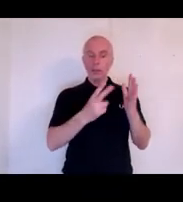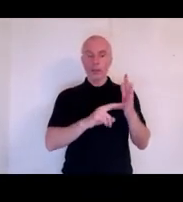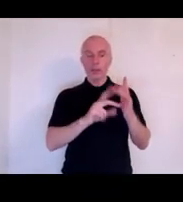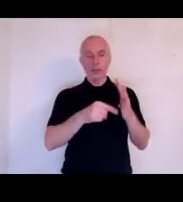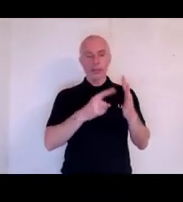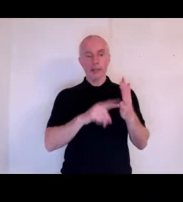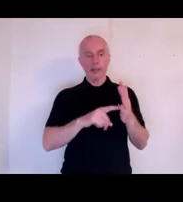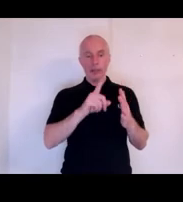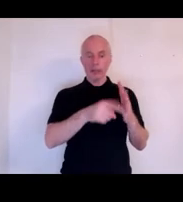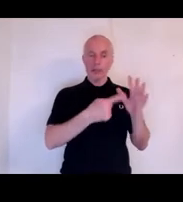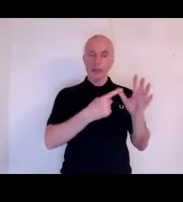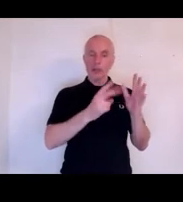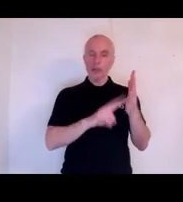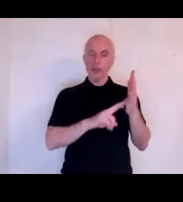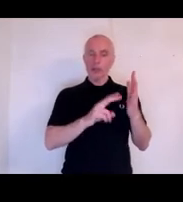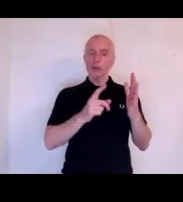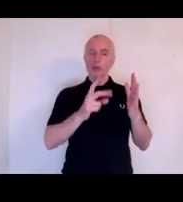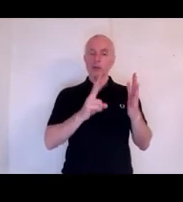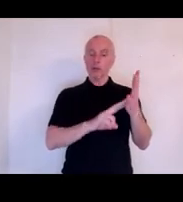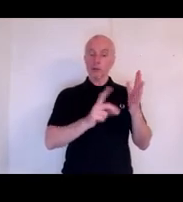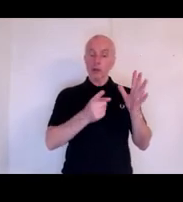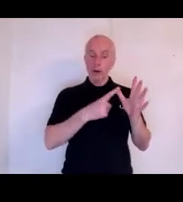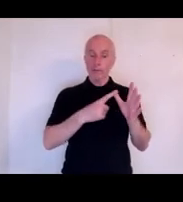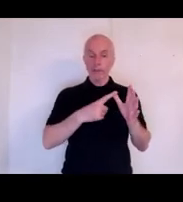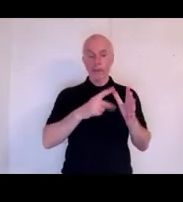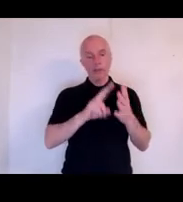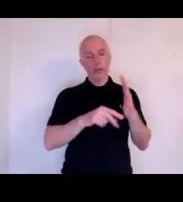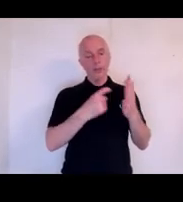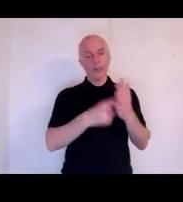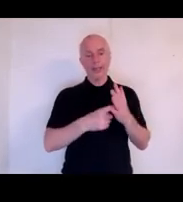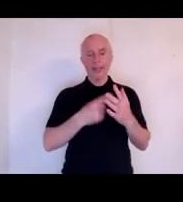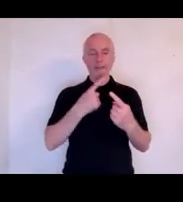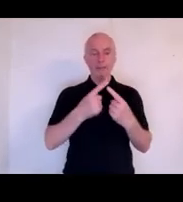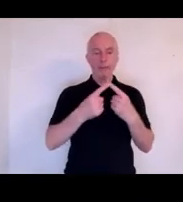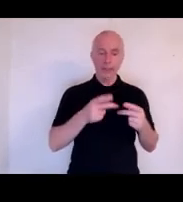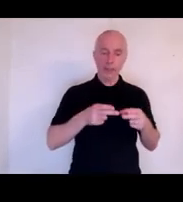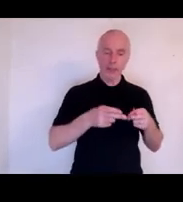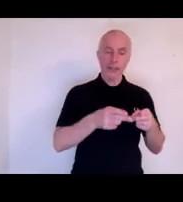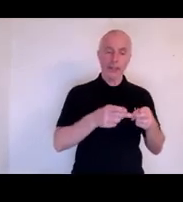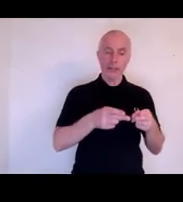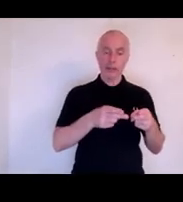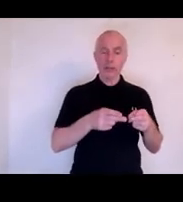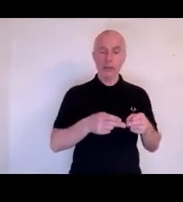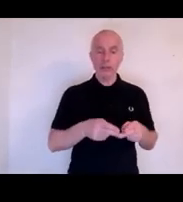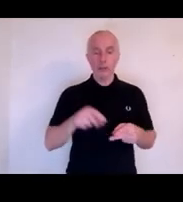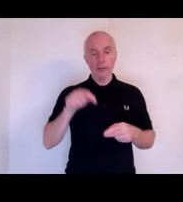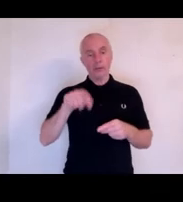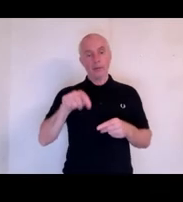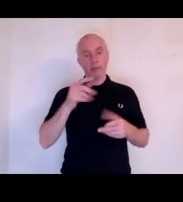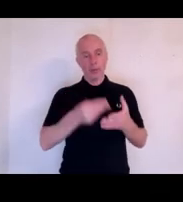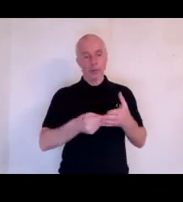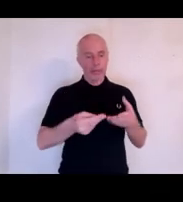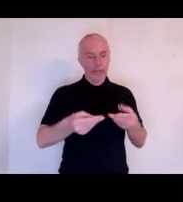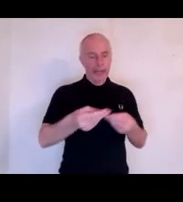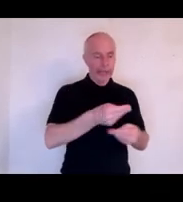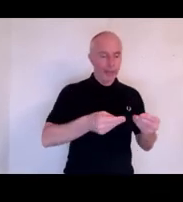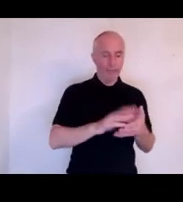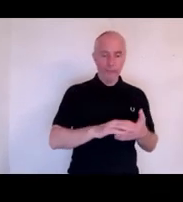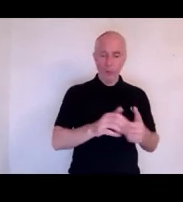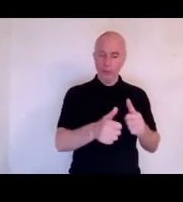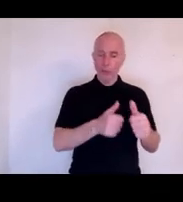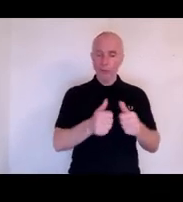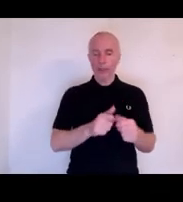system, which is released by an executive agency of the Organisation for Economic Cooperation and Development, the